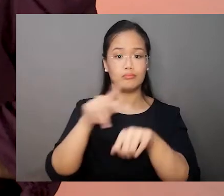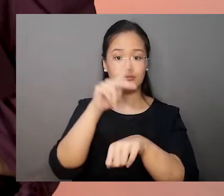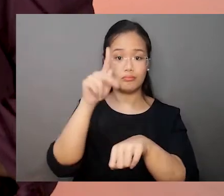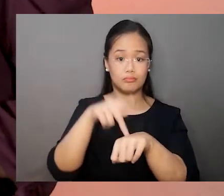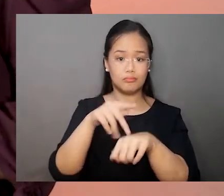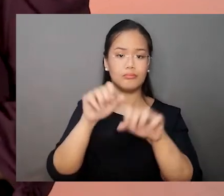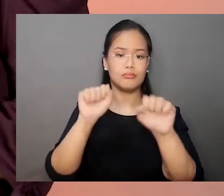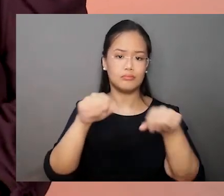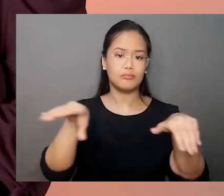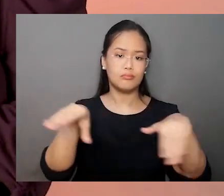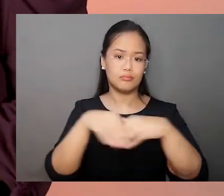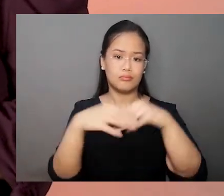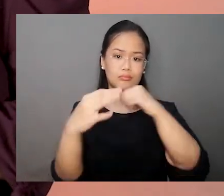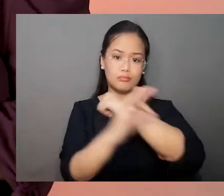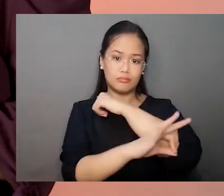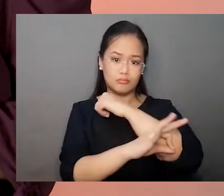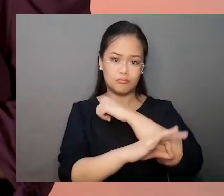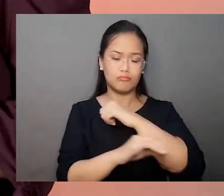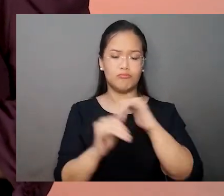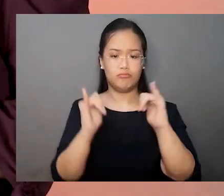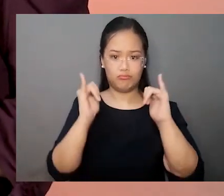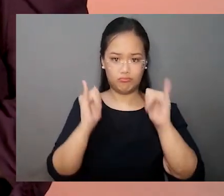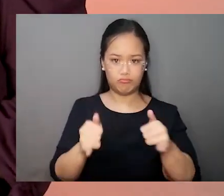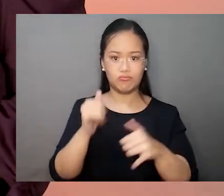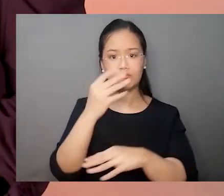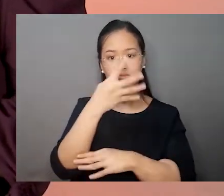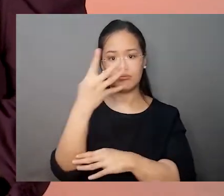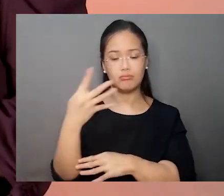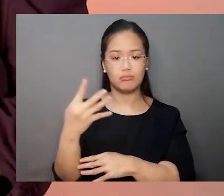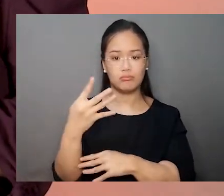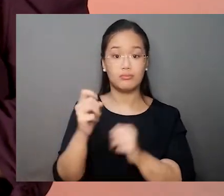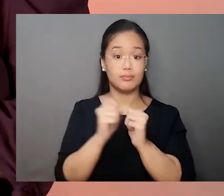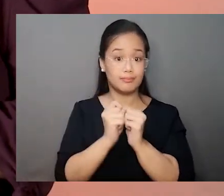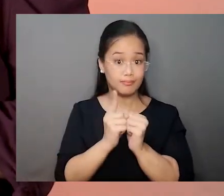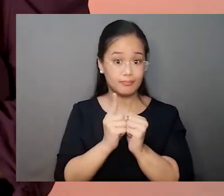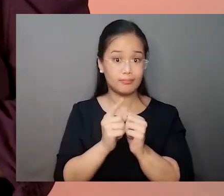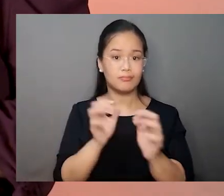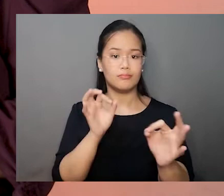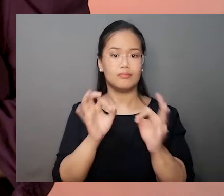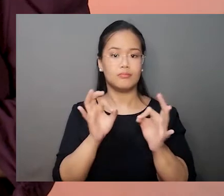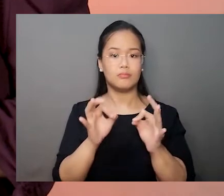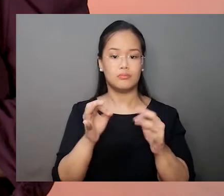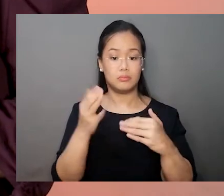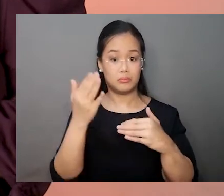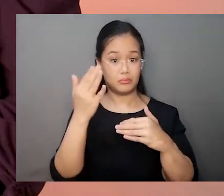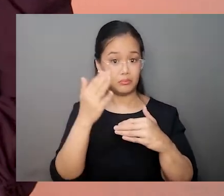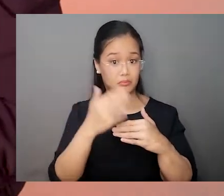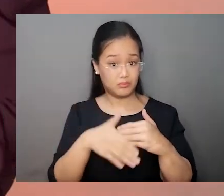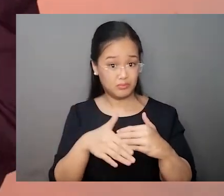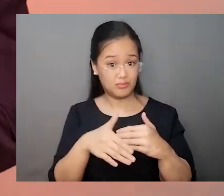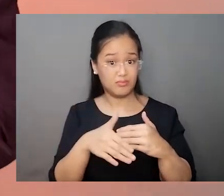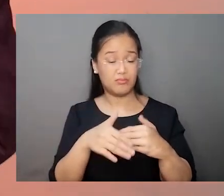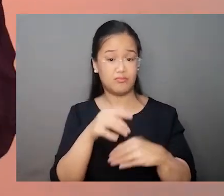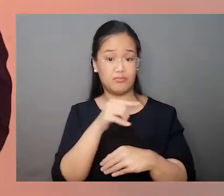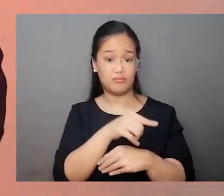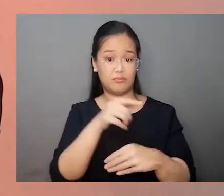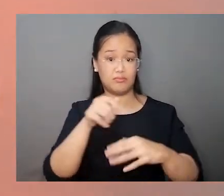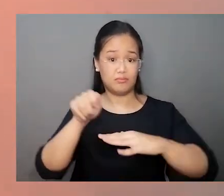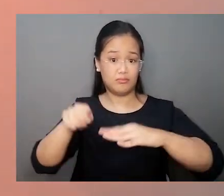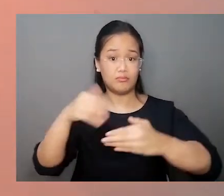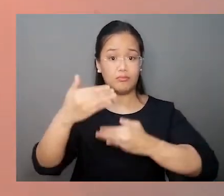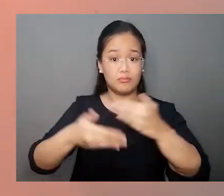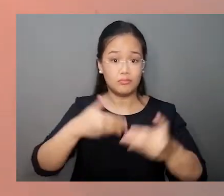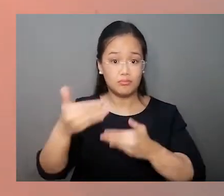aliens, retain their citizenship, unless by their act or omission they are deemed under the law to